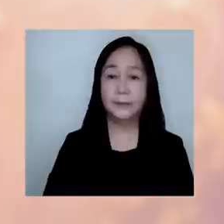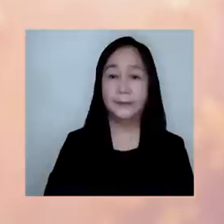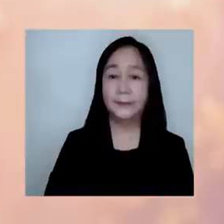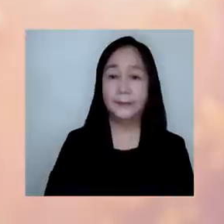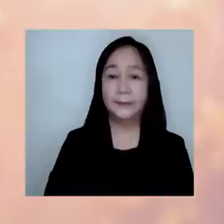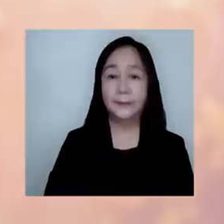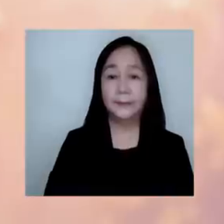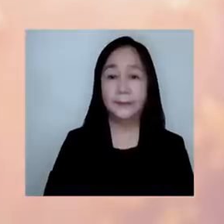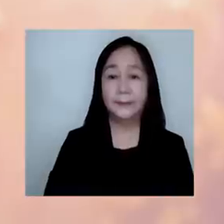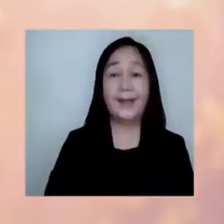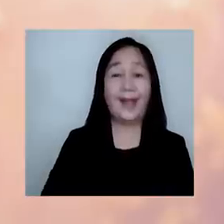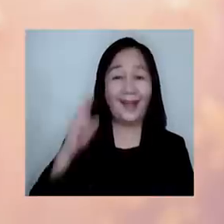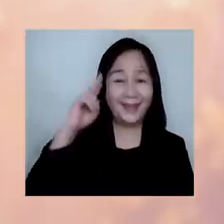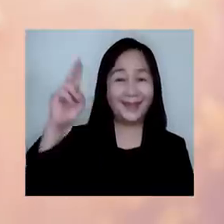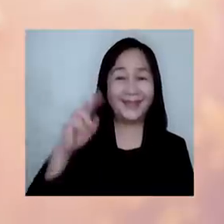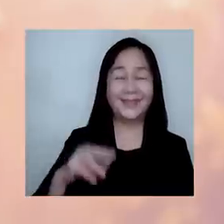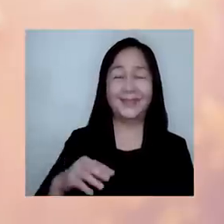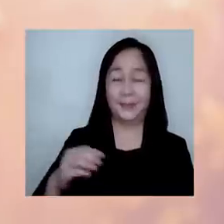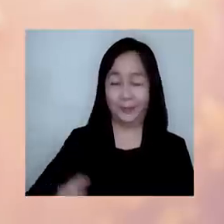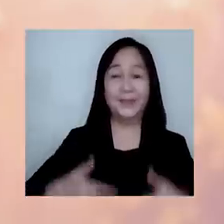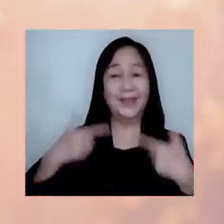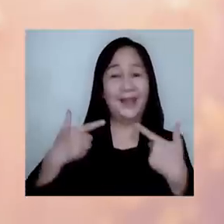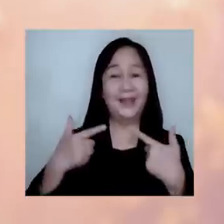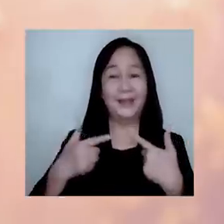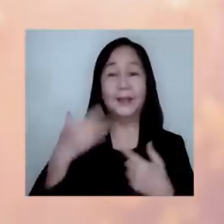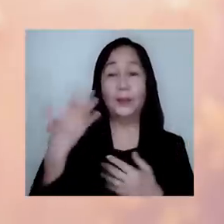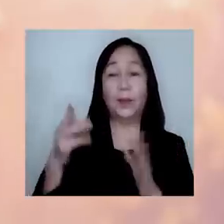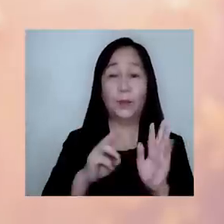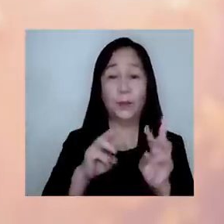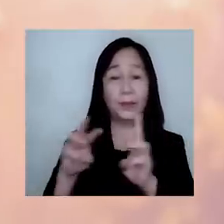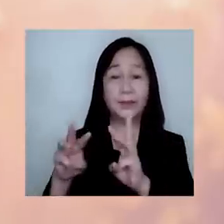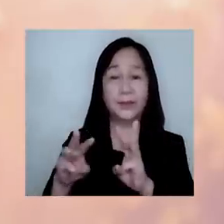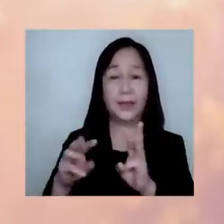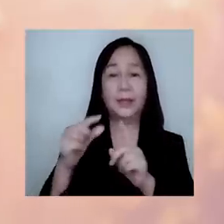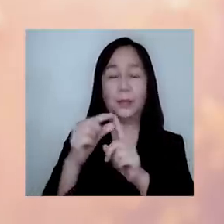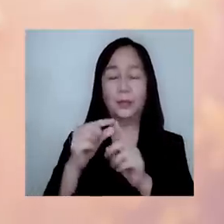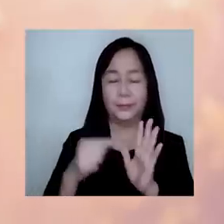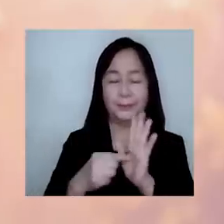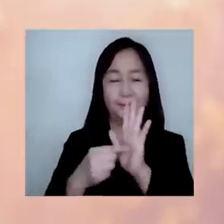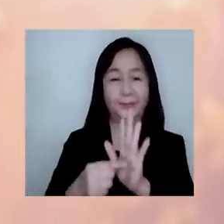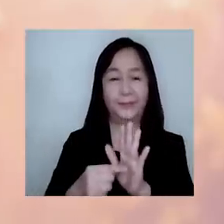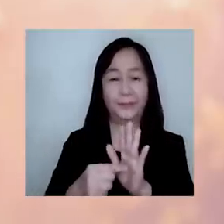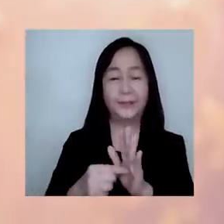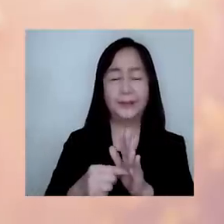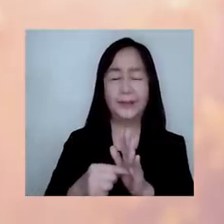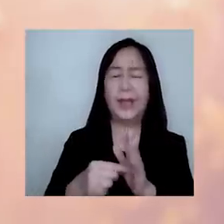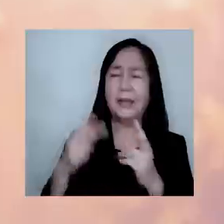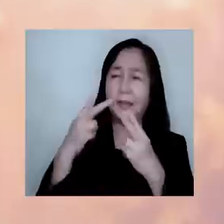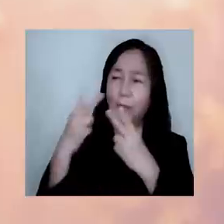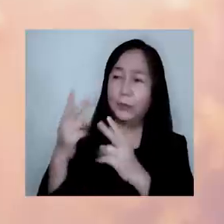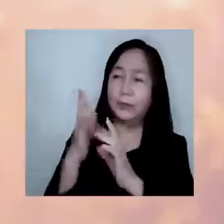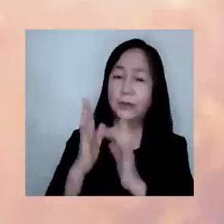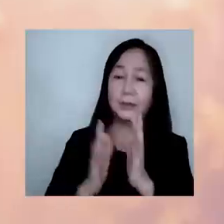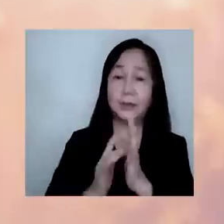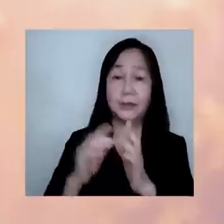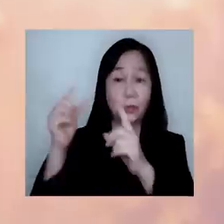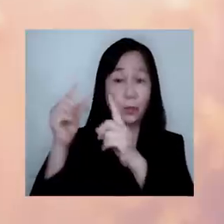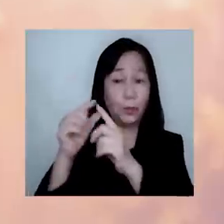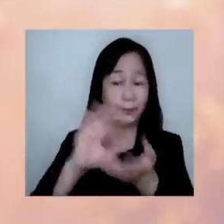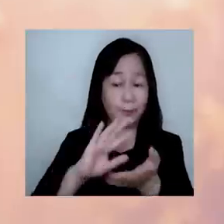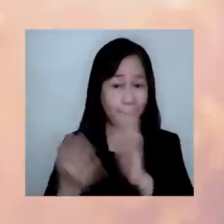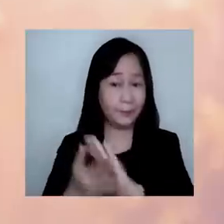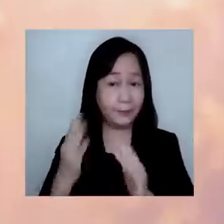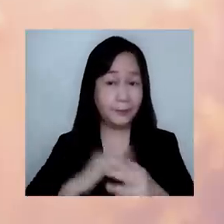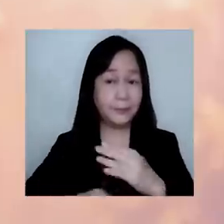ciao Mabuhay you are watching the word exposed let us behold Jesus the word incarnate revealing himself